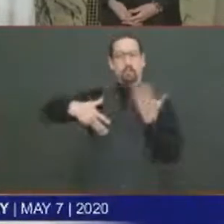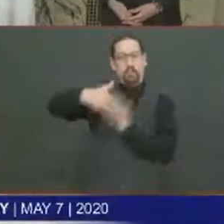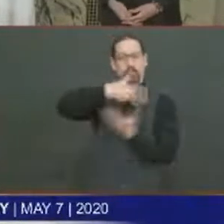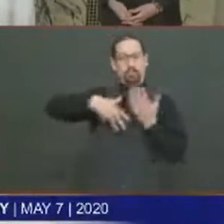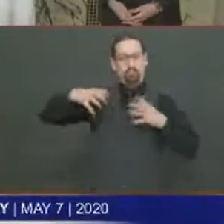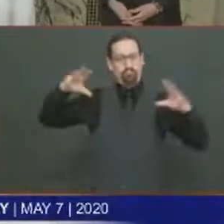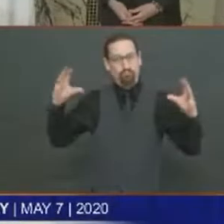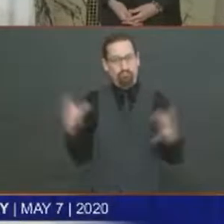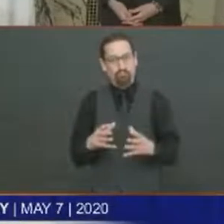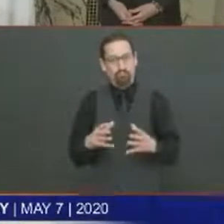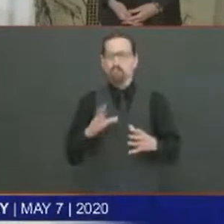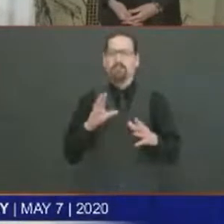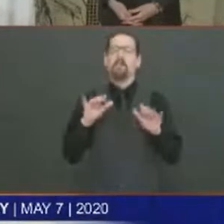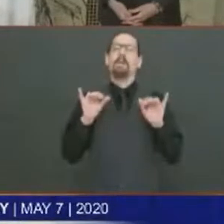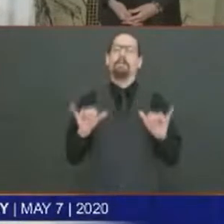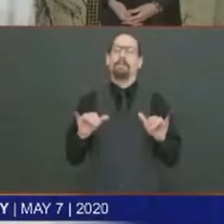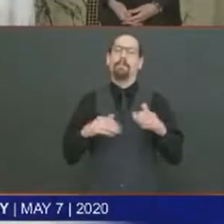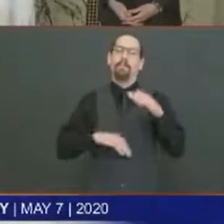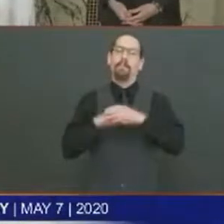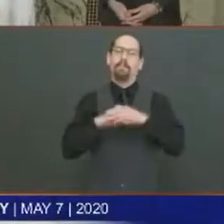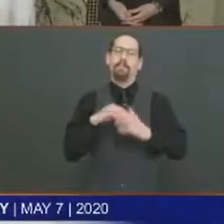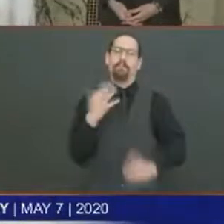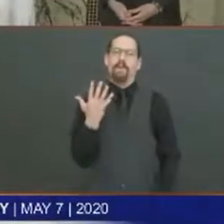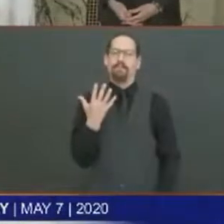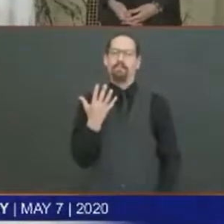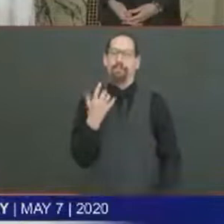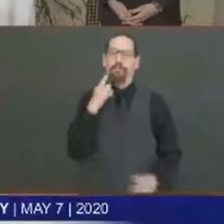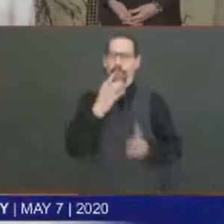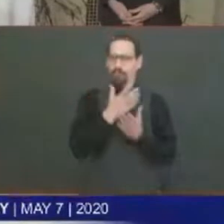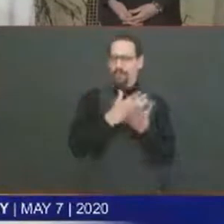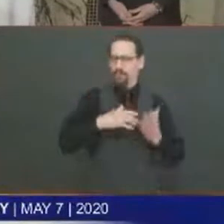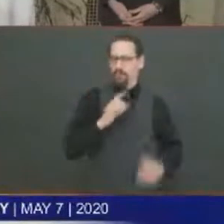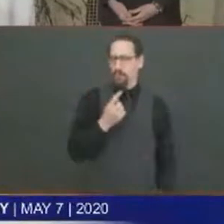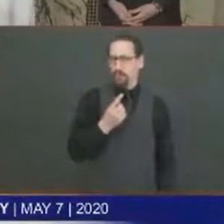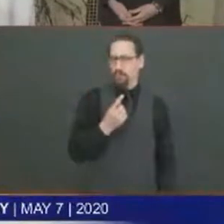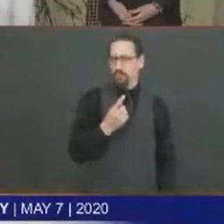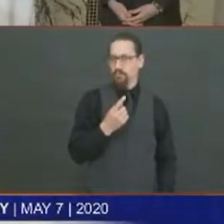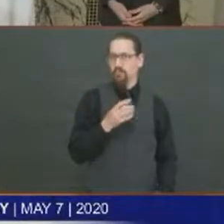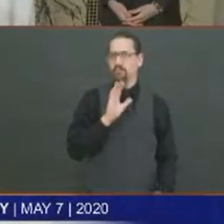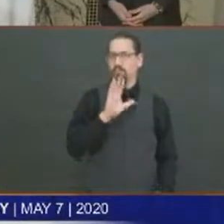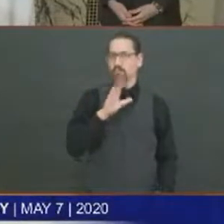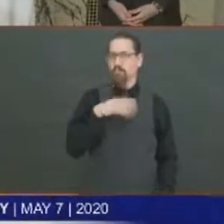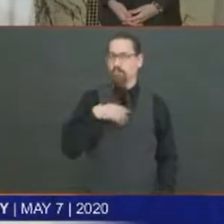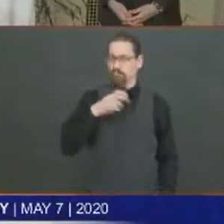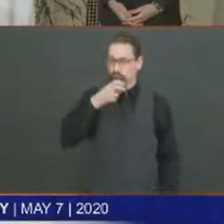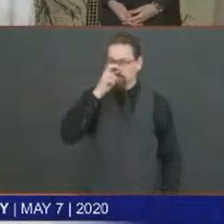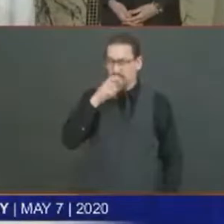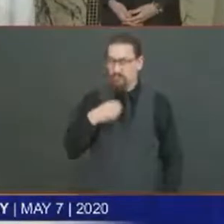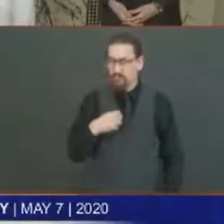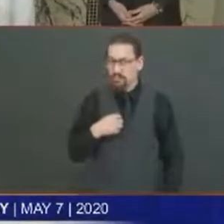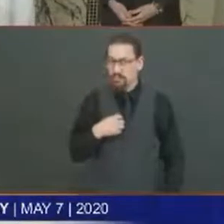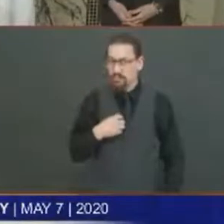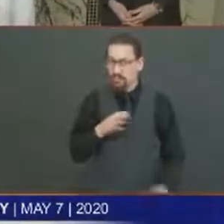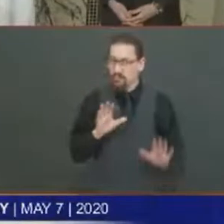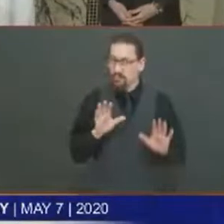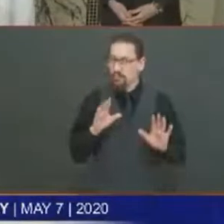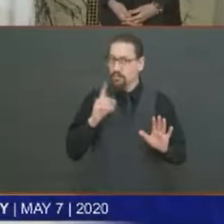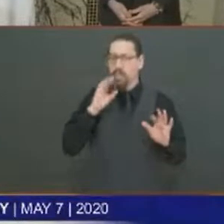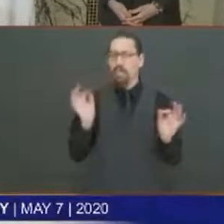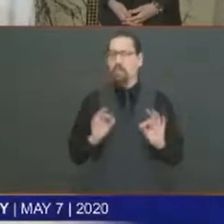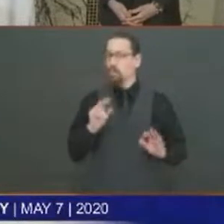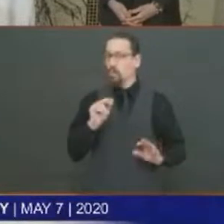1, and we are going to enforce that. Tomorrow, I'll be issuing a new executive